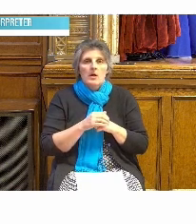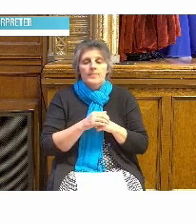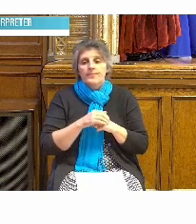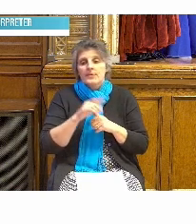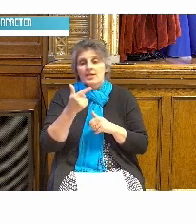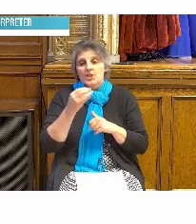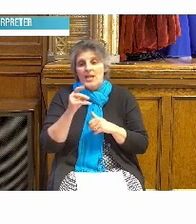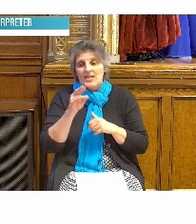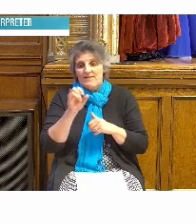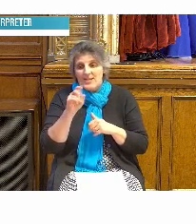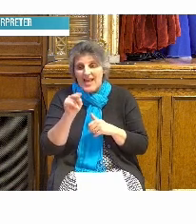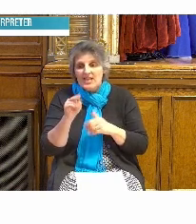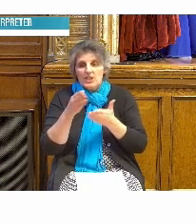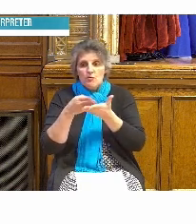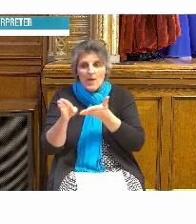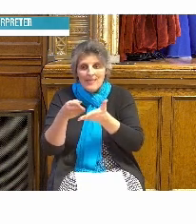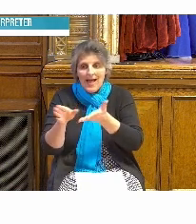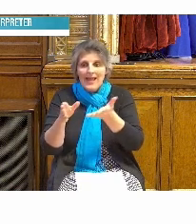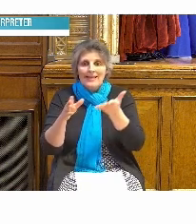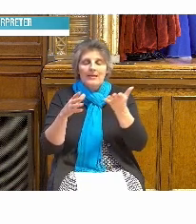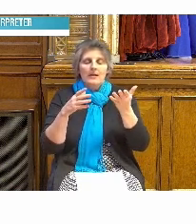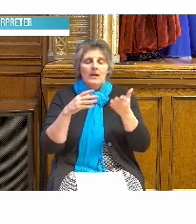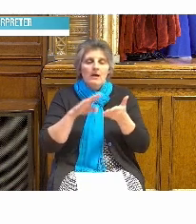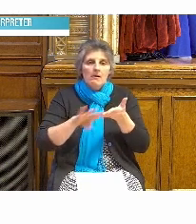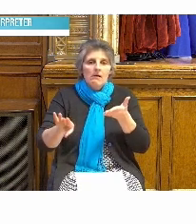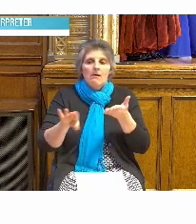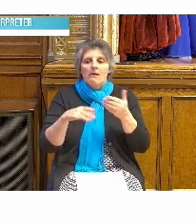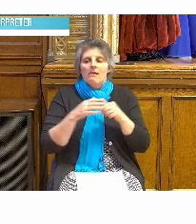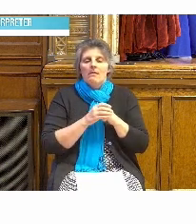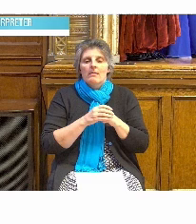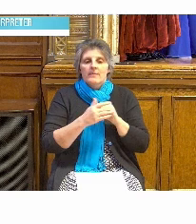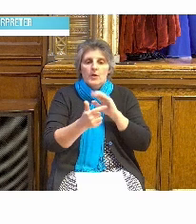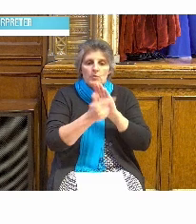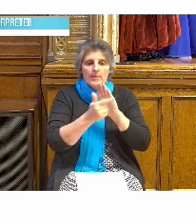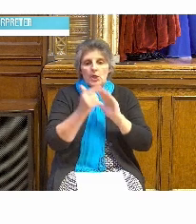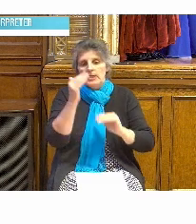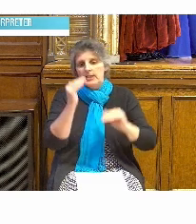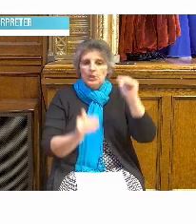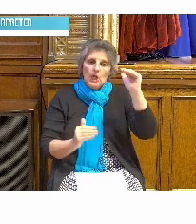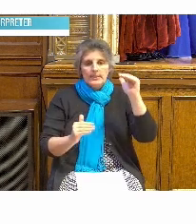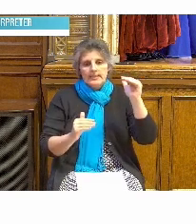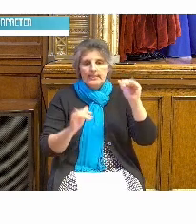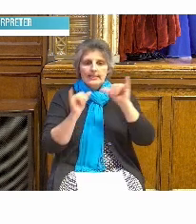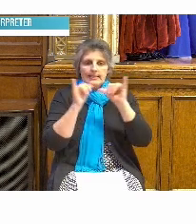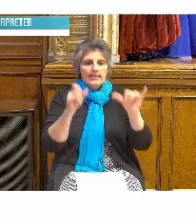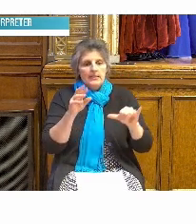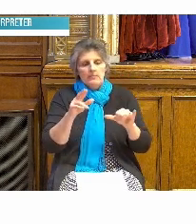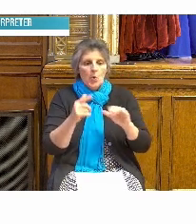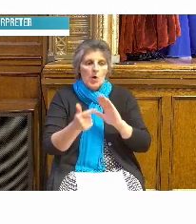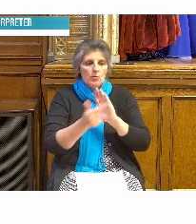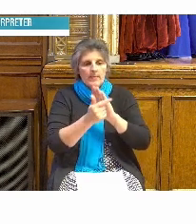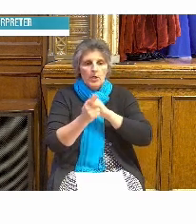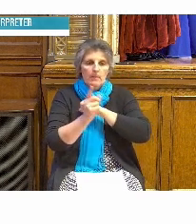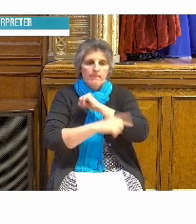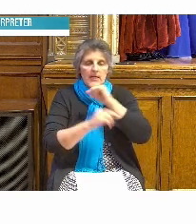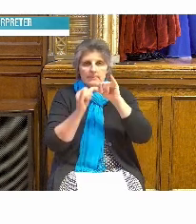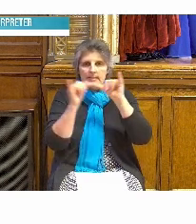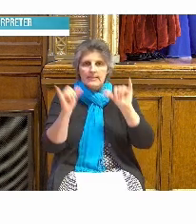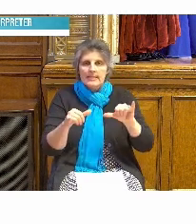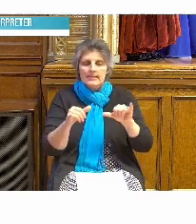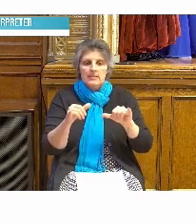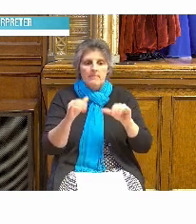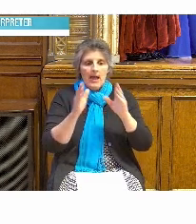gentrification, redlining, the criminal injustice system or criminal punishment system,